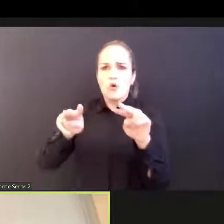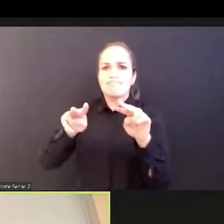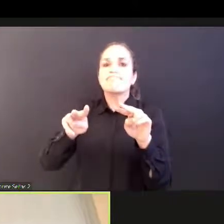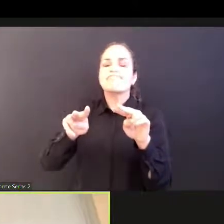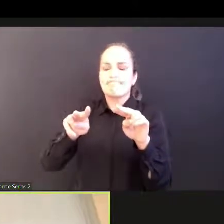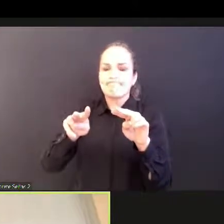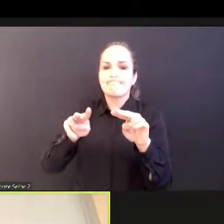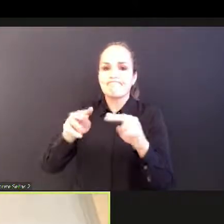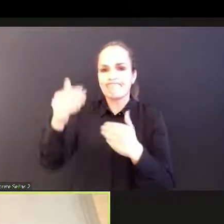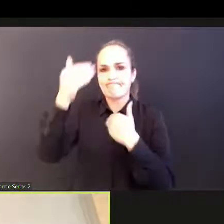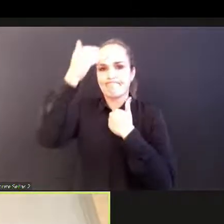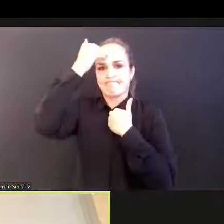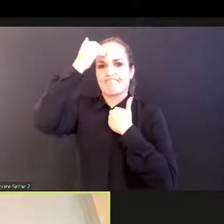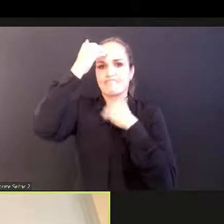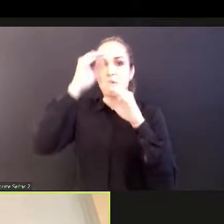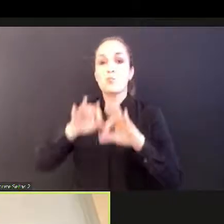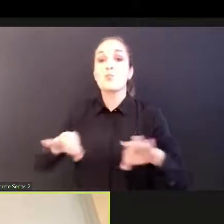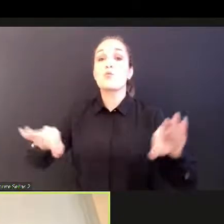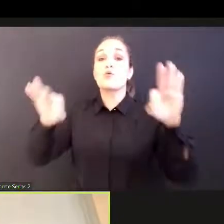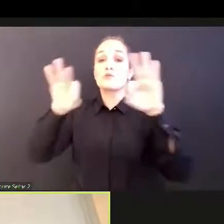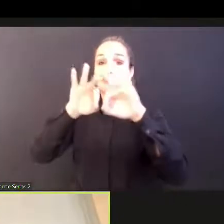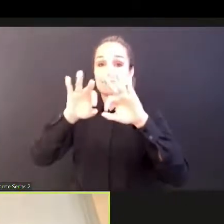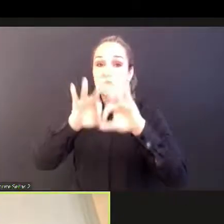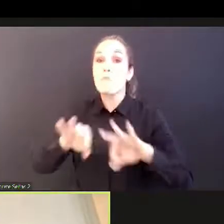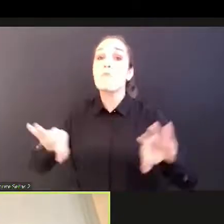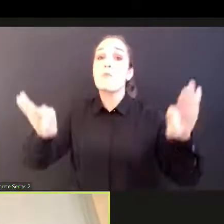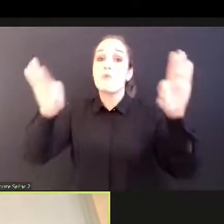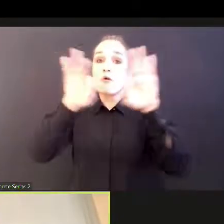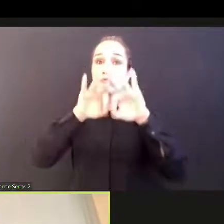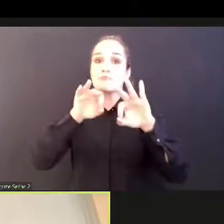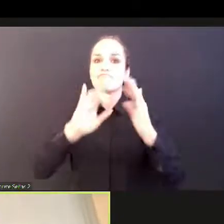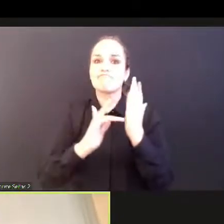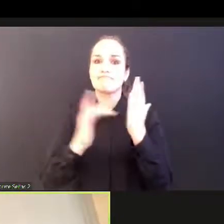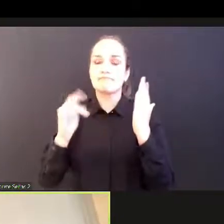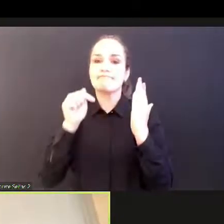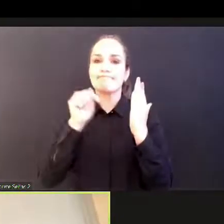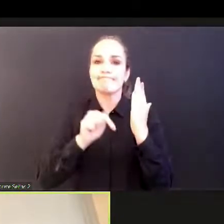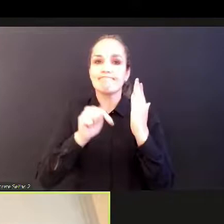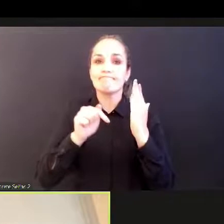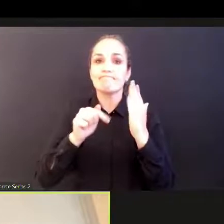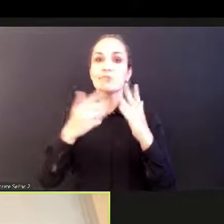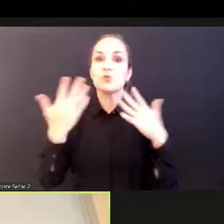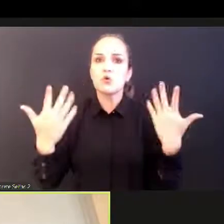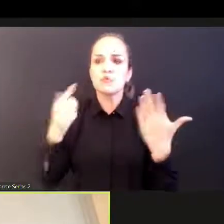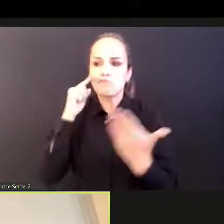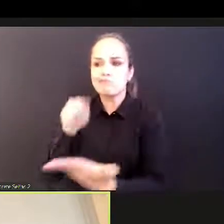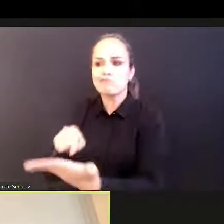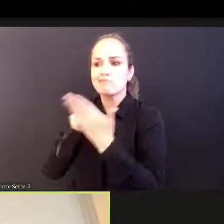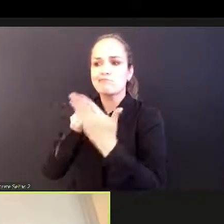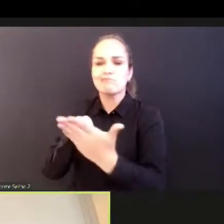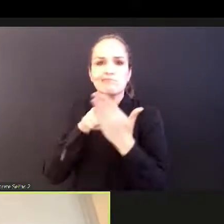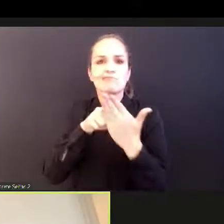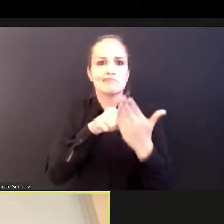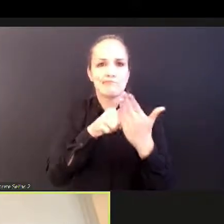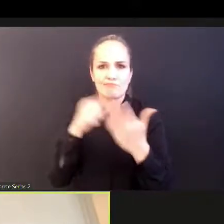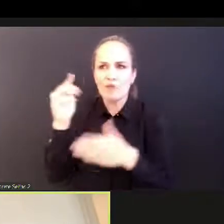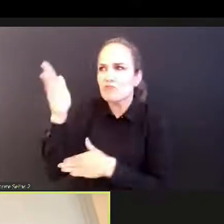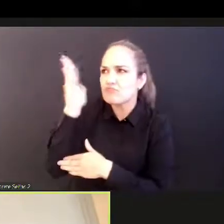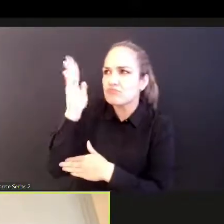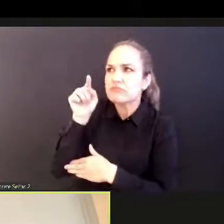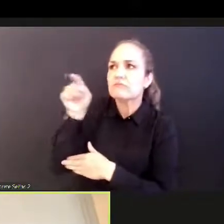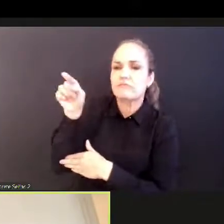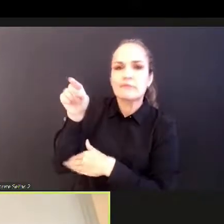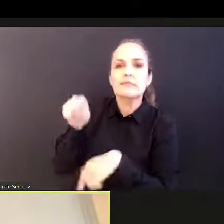extremely crucial one, something that has been reflected by various speakers today as well in the opening statements. In terms of